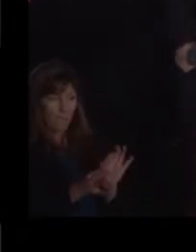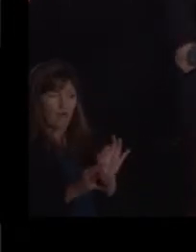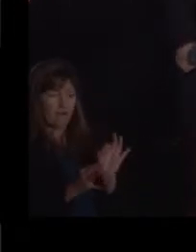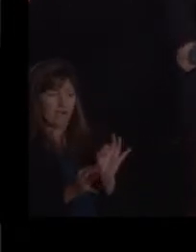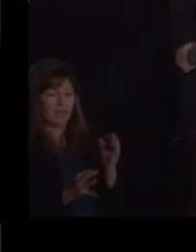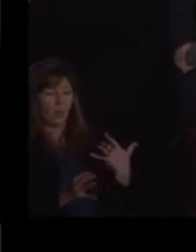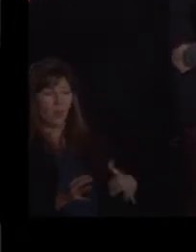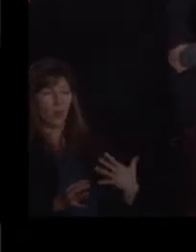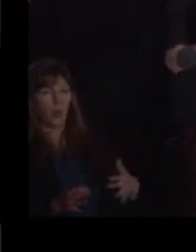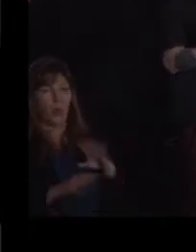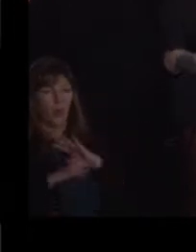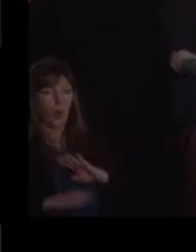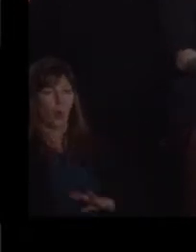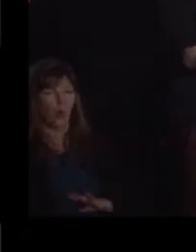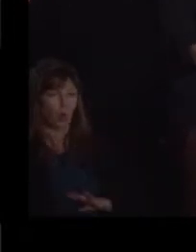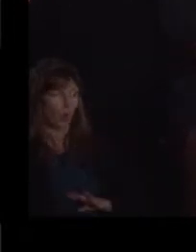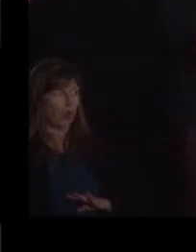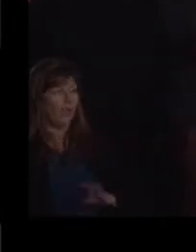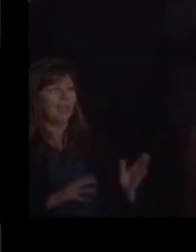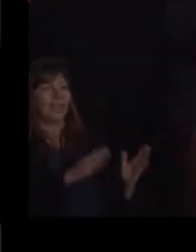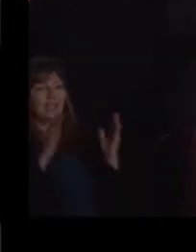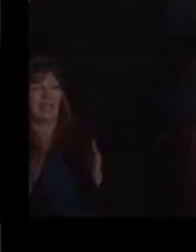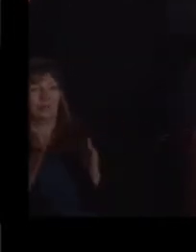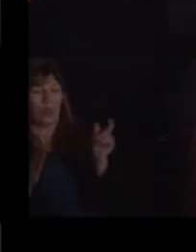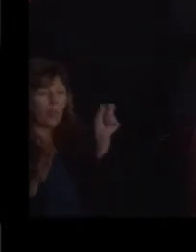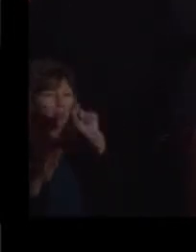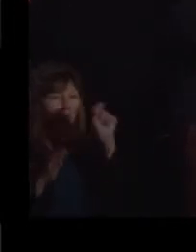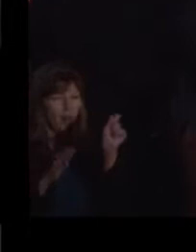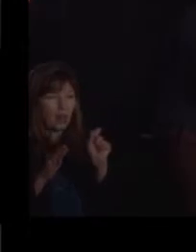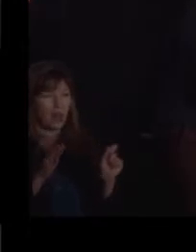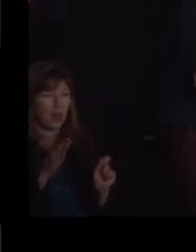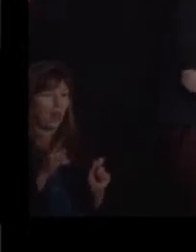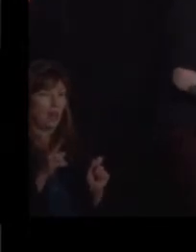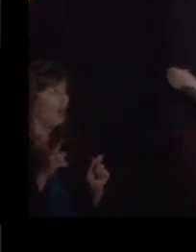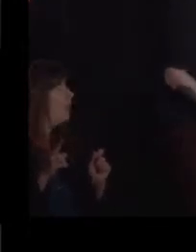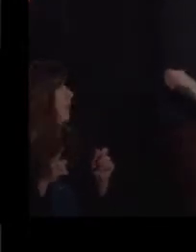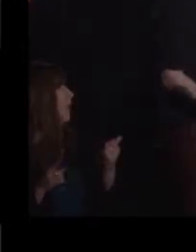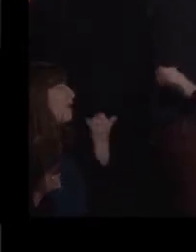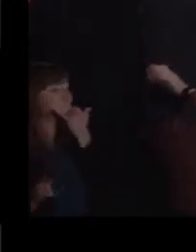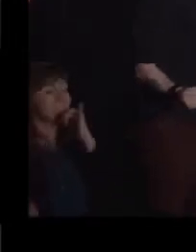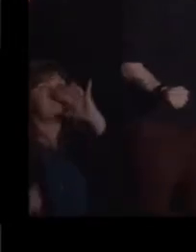And you'd be like, and you go, right, next one.